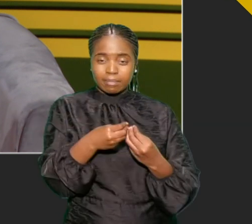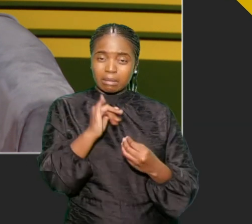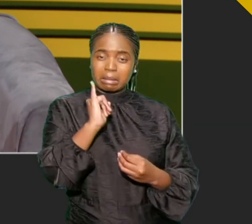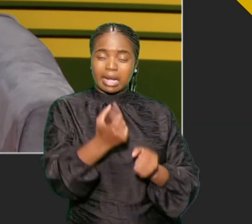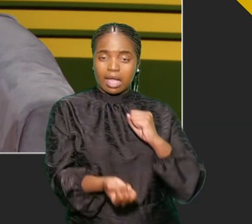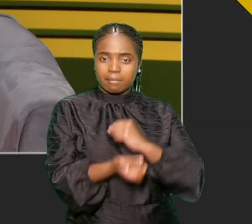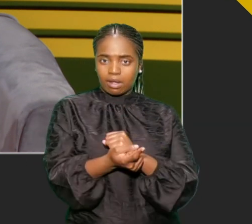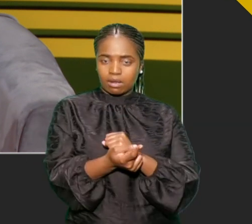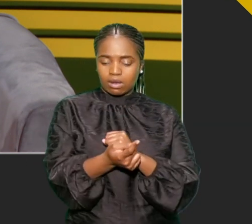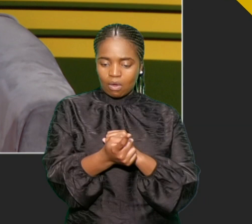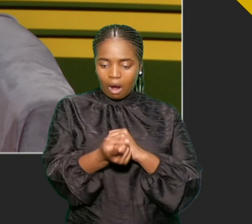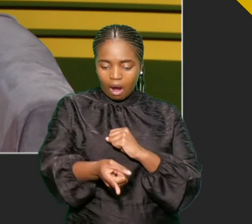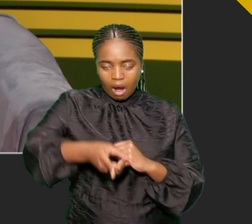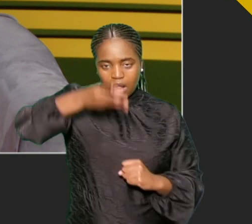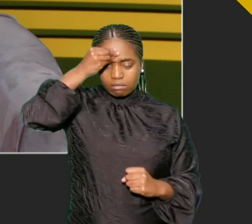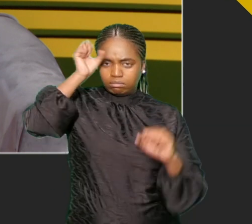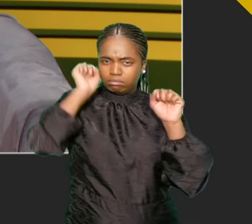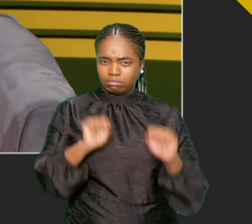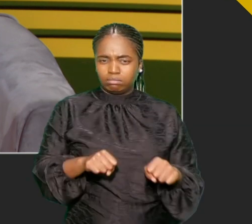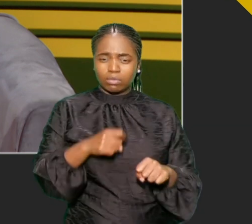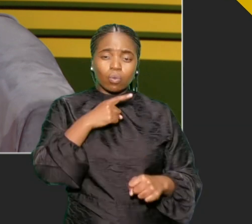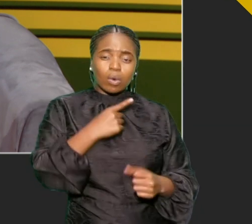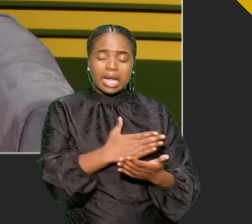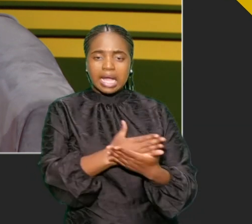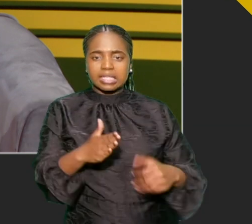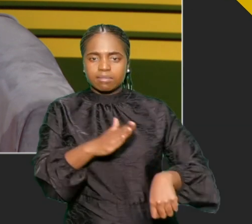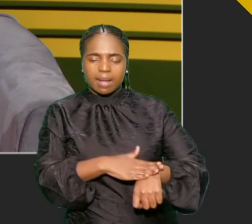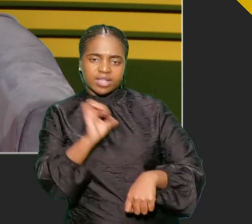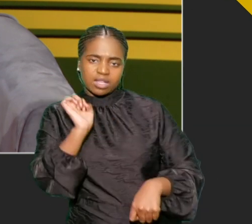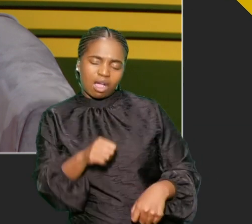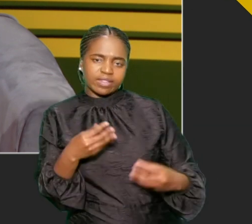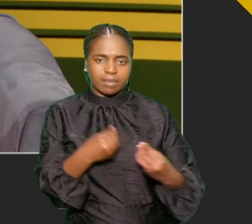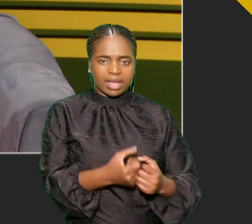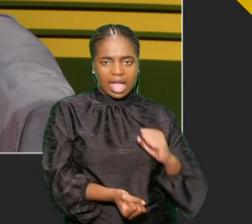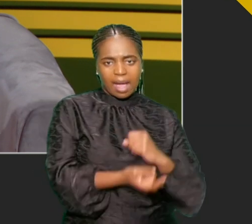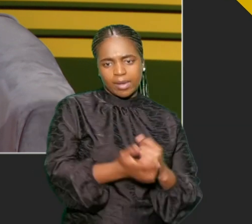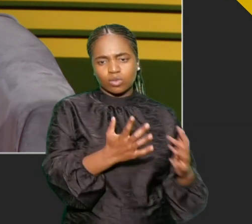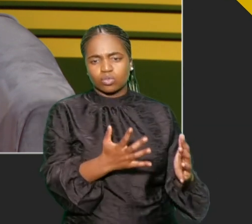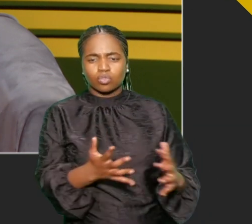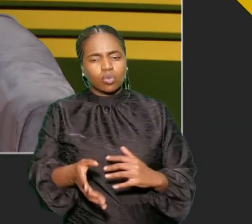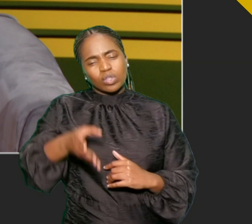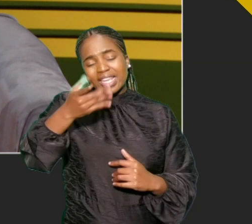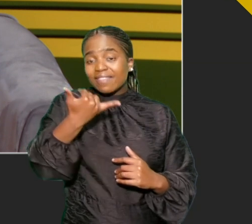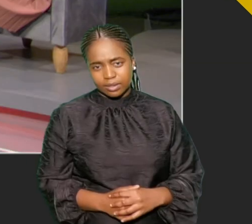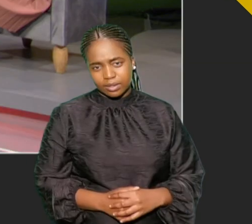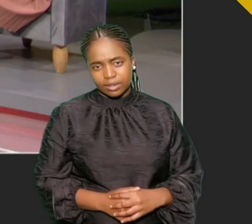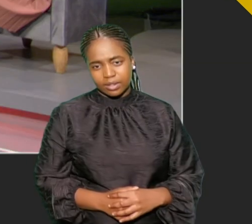Do you have to learn a lesson on the other side? Because sometimes people are, yeah, you went through this, see the lesson in it. What if I want a